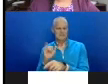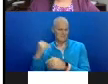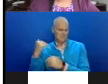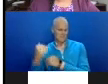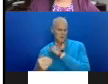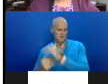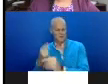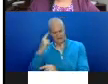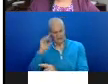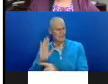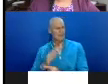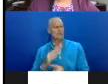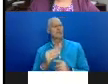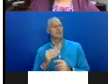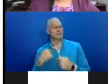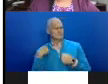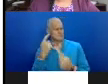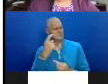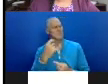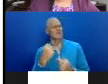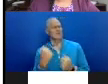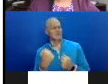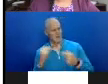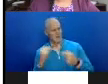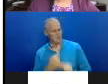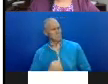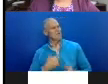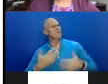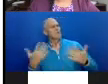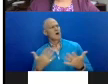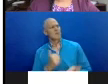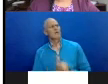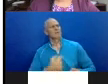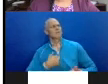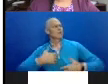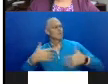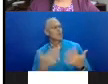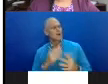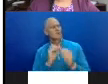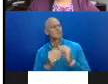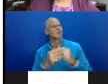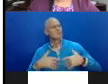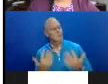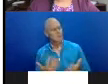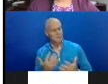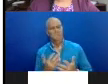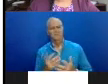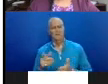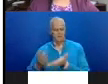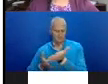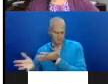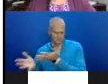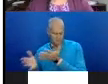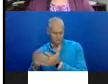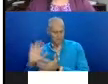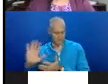thinking about what the effects have been and what the harm has been to her and what will be helpful in terms of the repair. So those are conversations that she's engaged with as